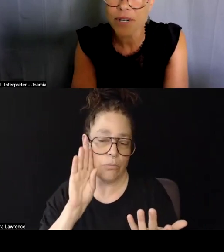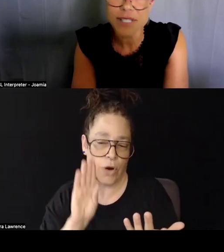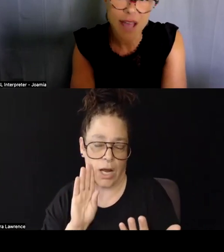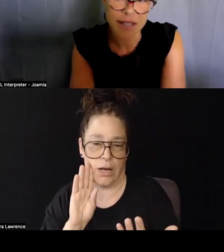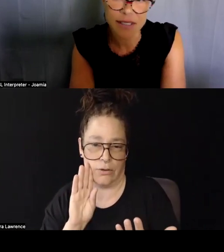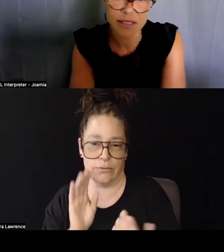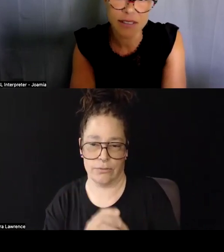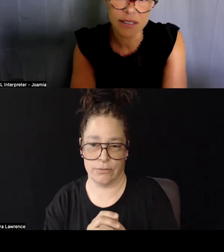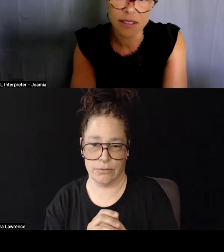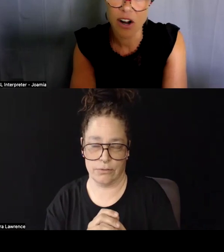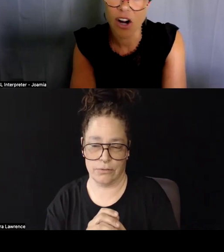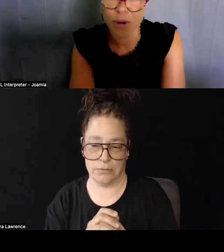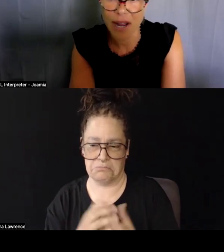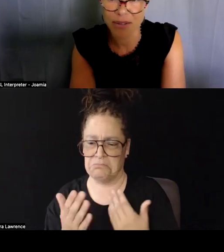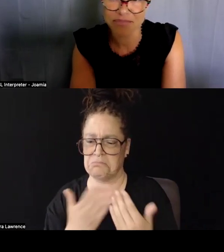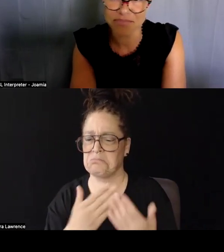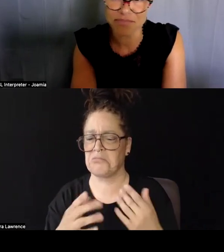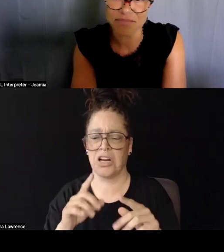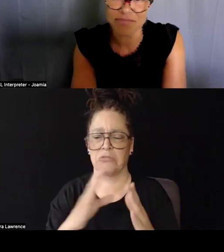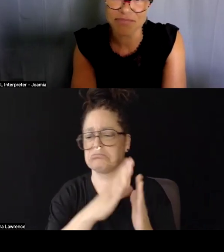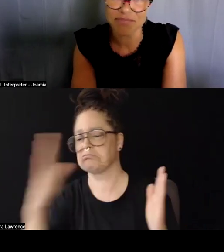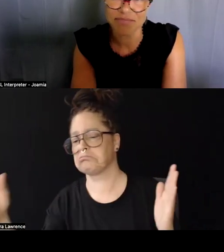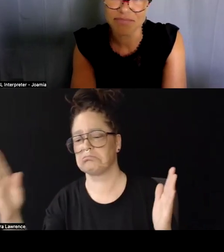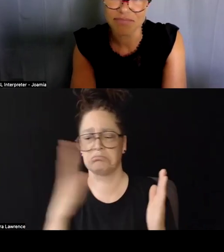What percent are brown?